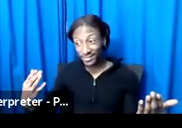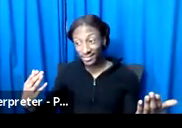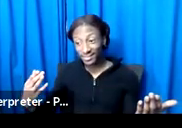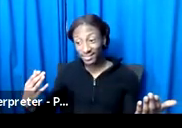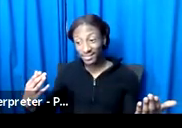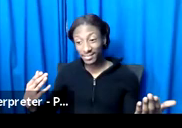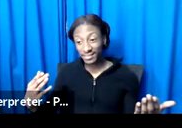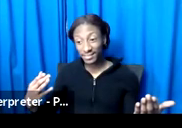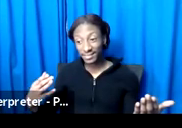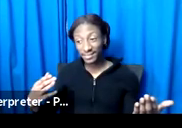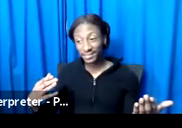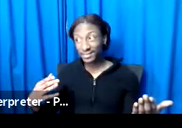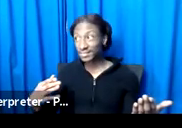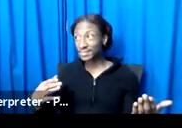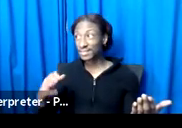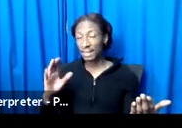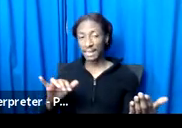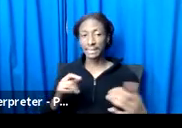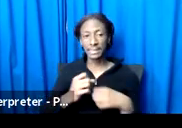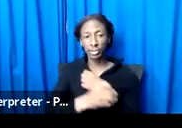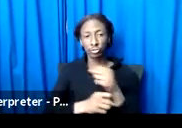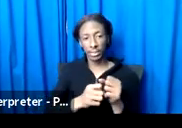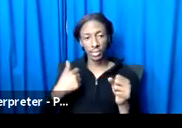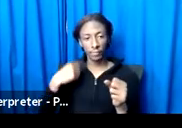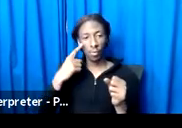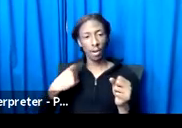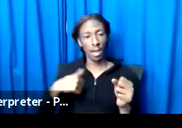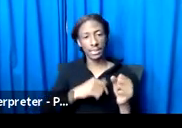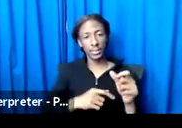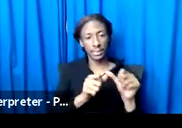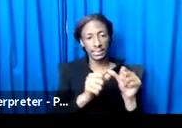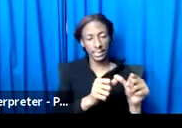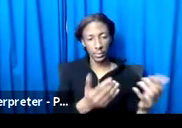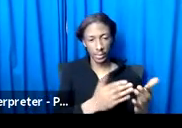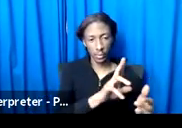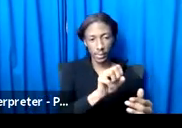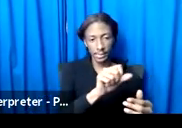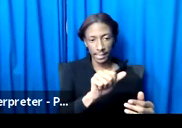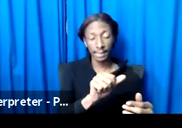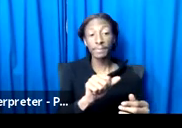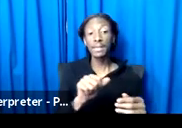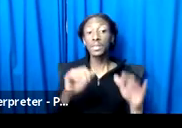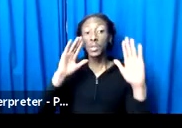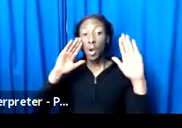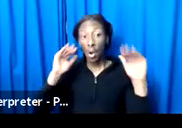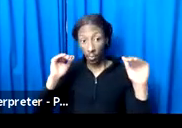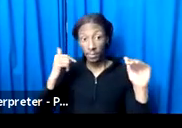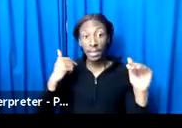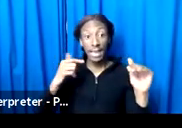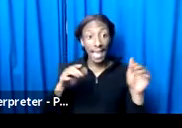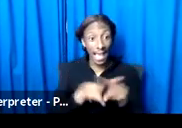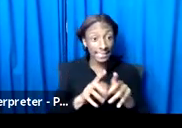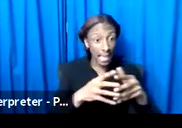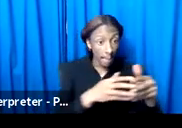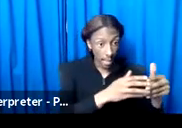still be an important strategy for us to continue in the United States. And the hope is that as we, as a country, support other countries in boosting